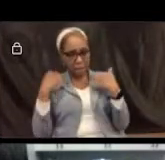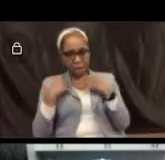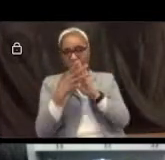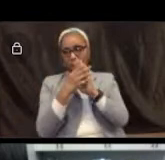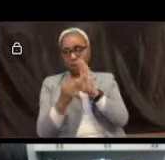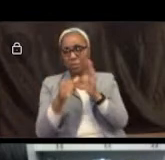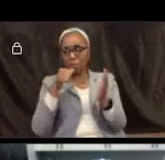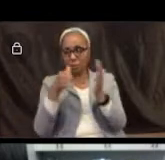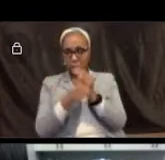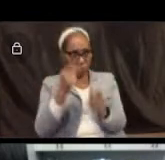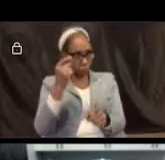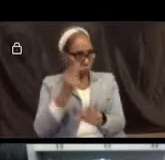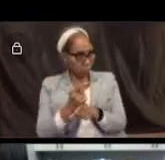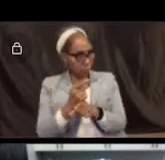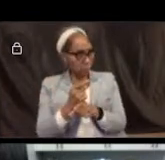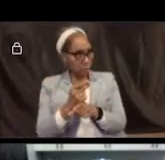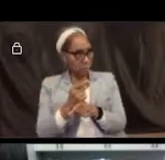letters.